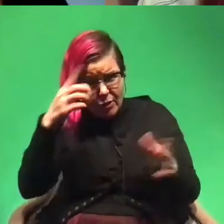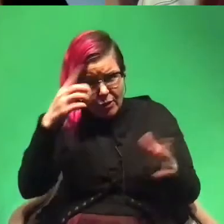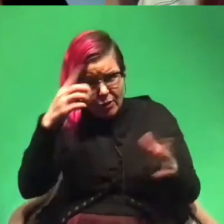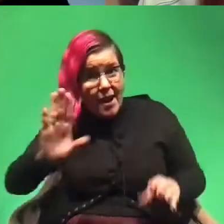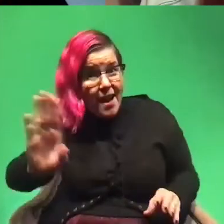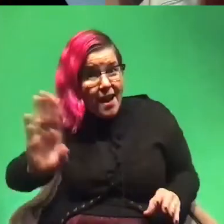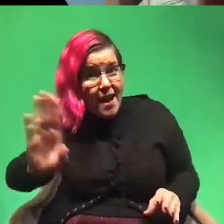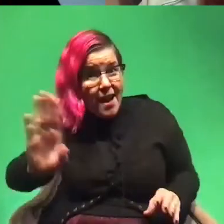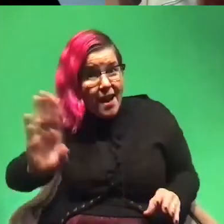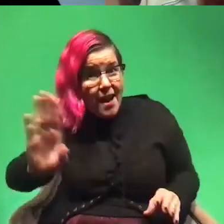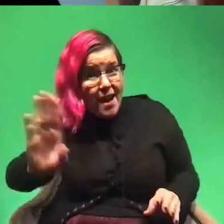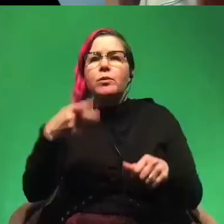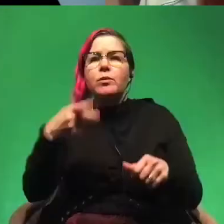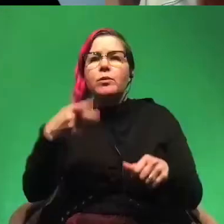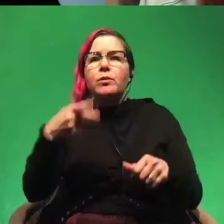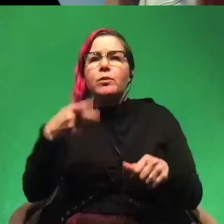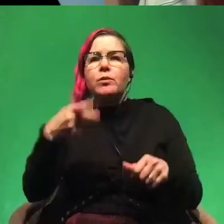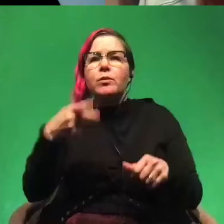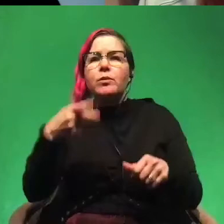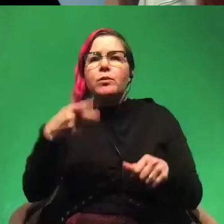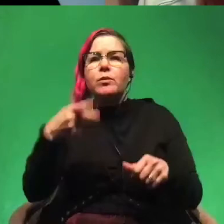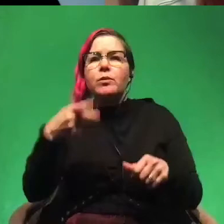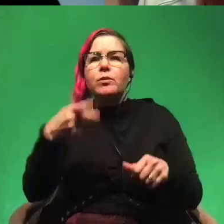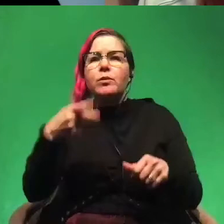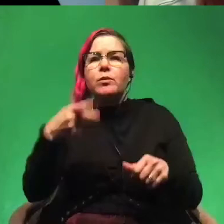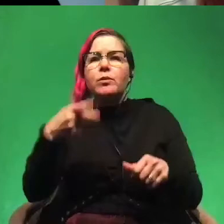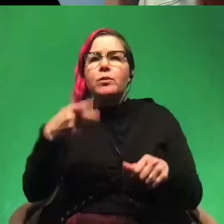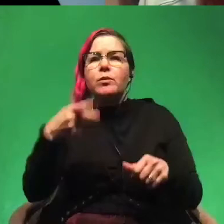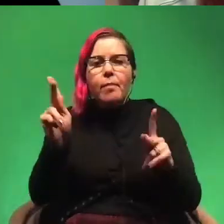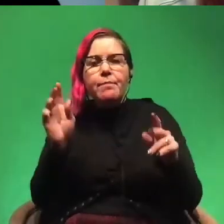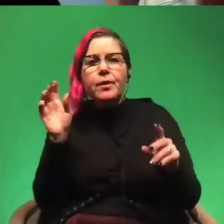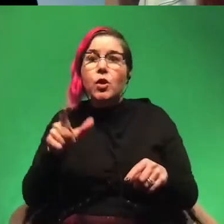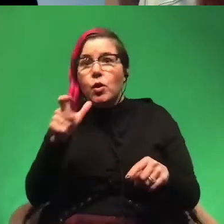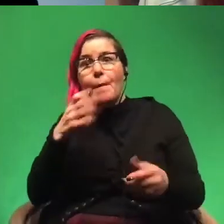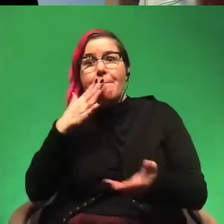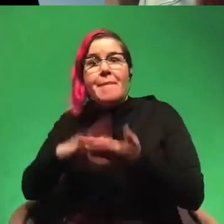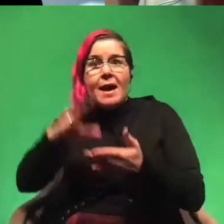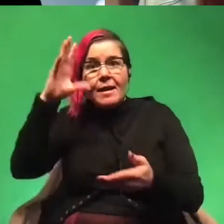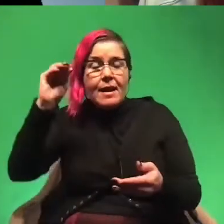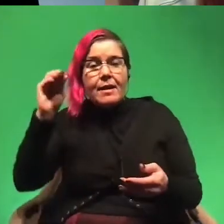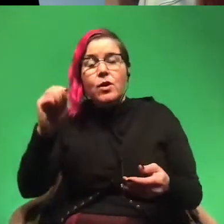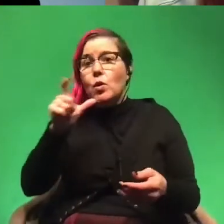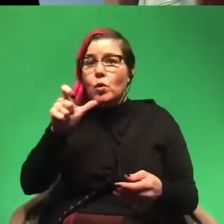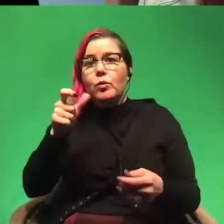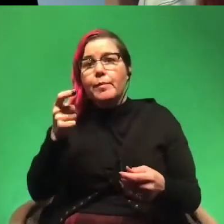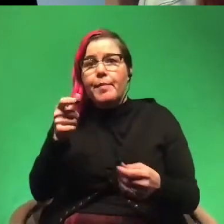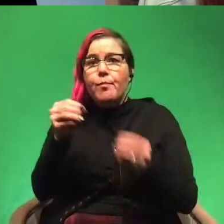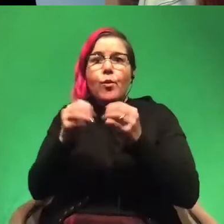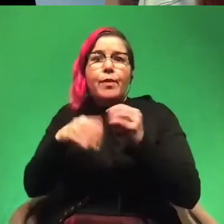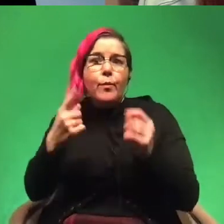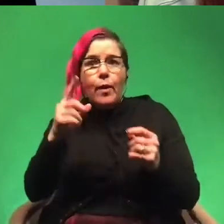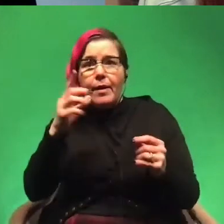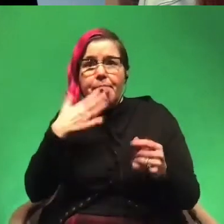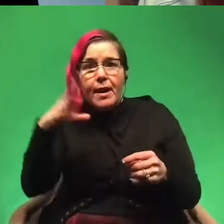poll. It was the results of a poll that people had answered with regards to who was the villain in, or who are the villains in